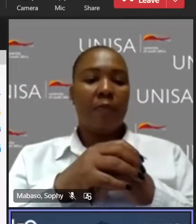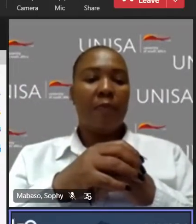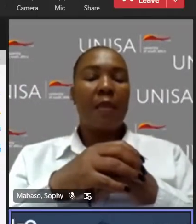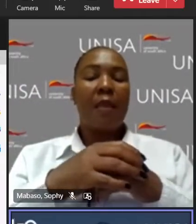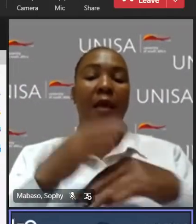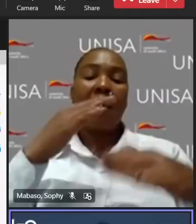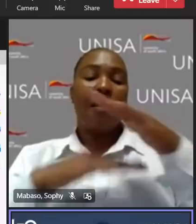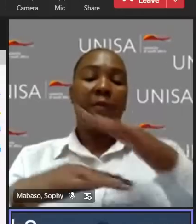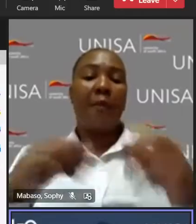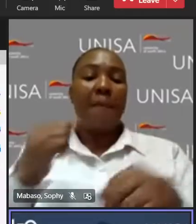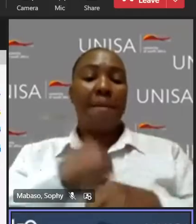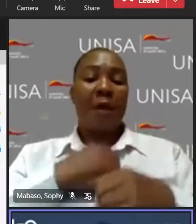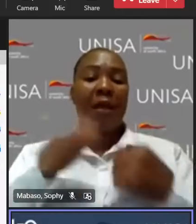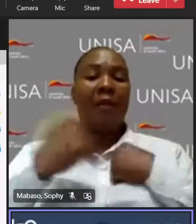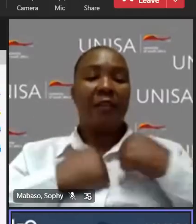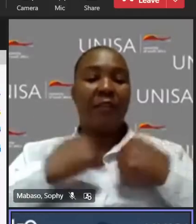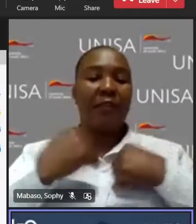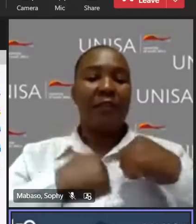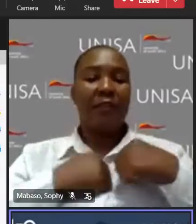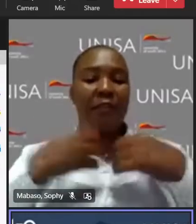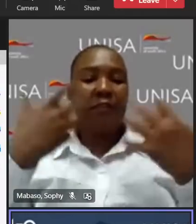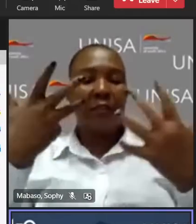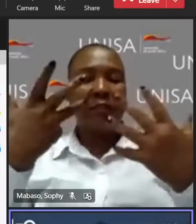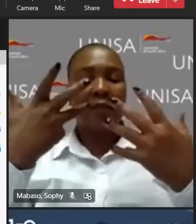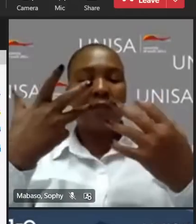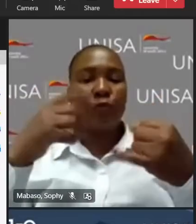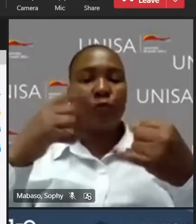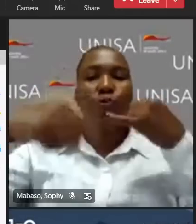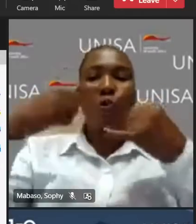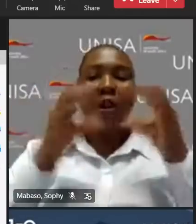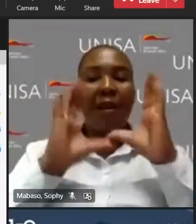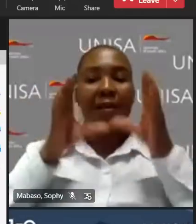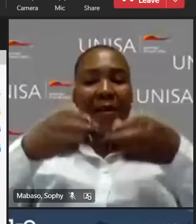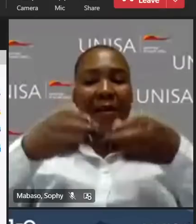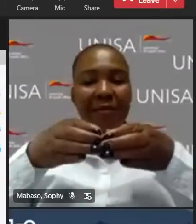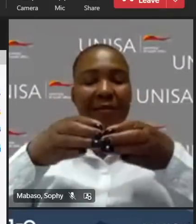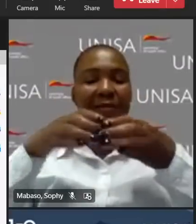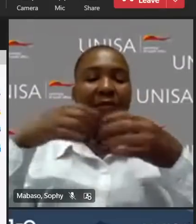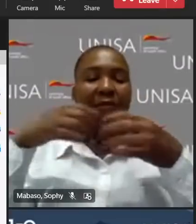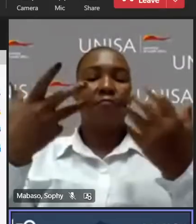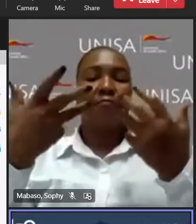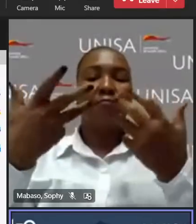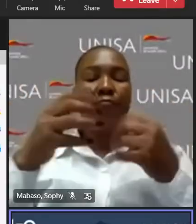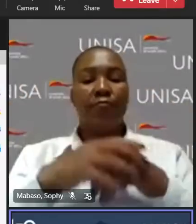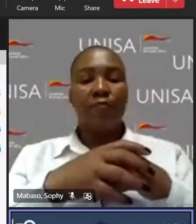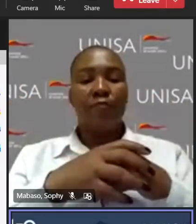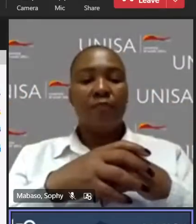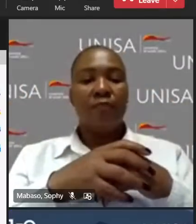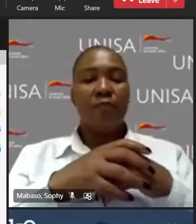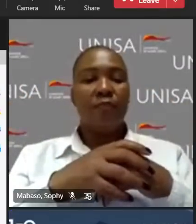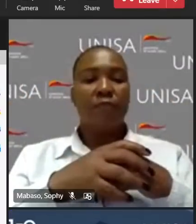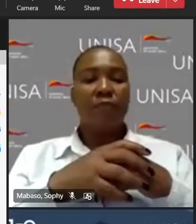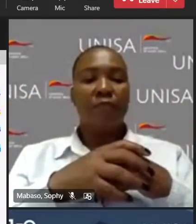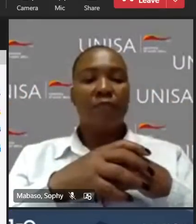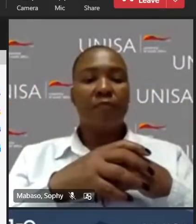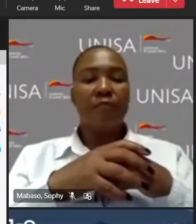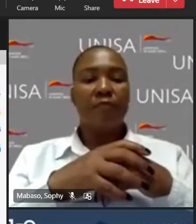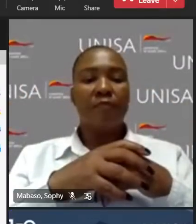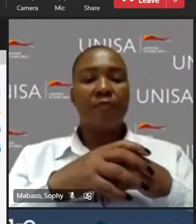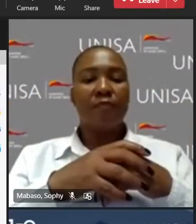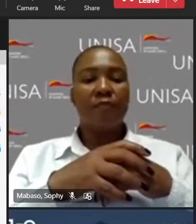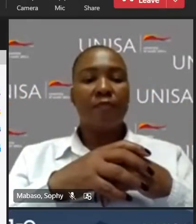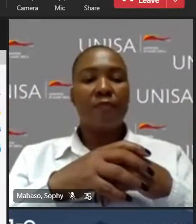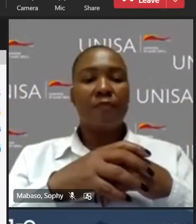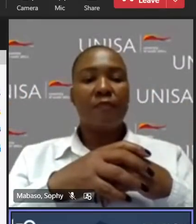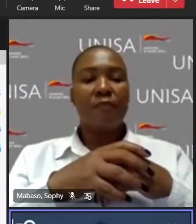admin, enroll for tutoring classes. It will reflect the modules